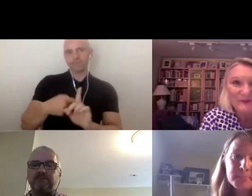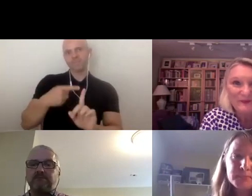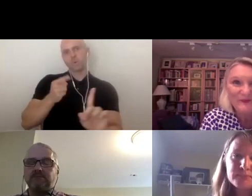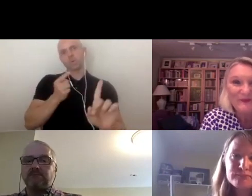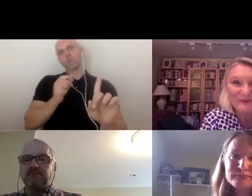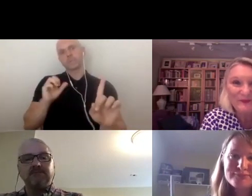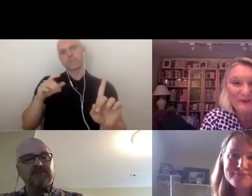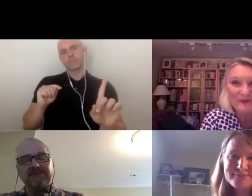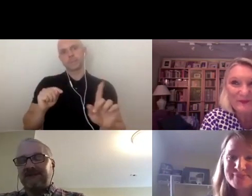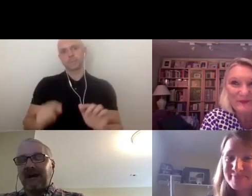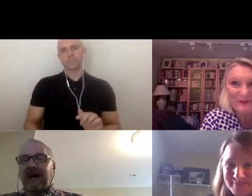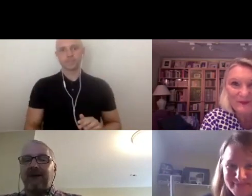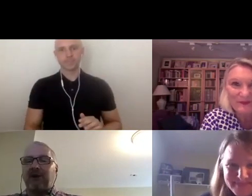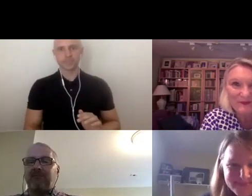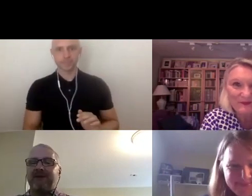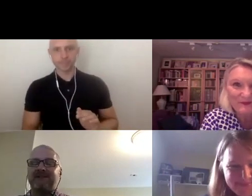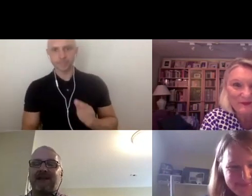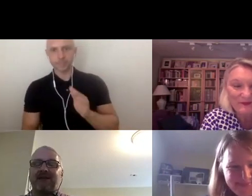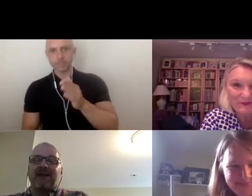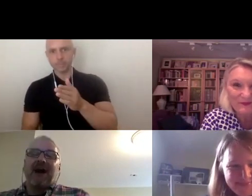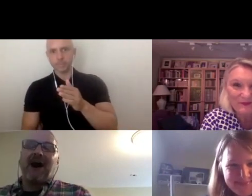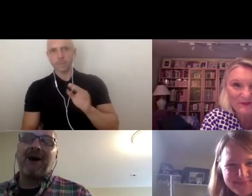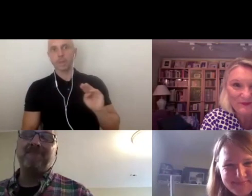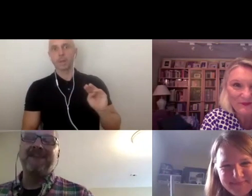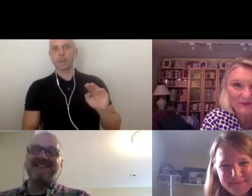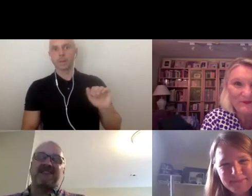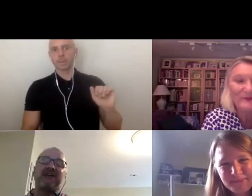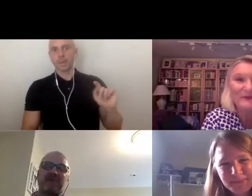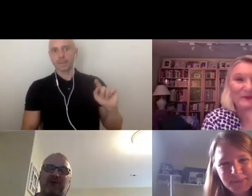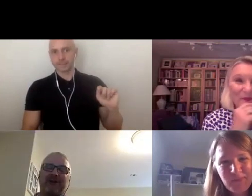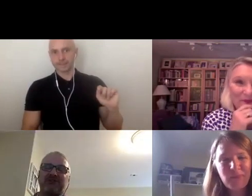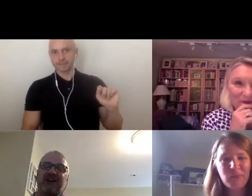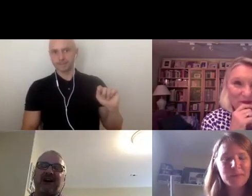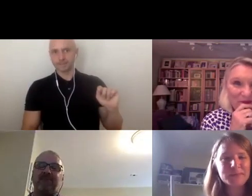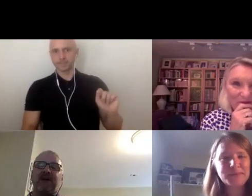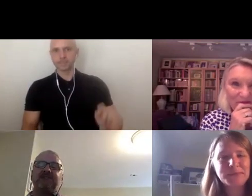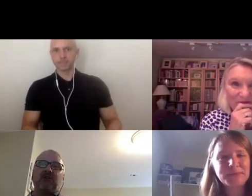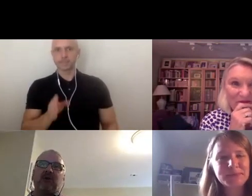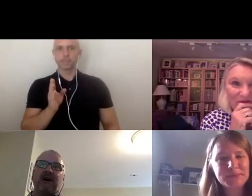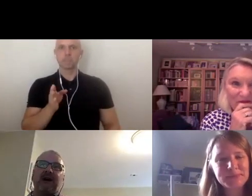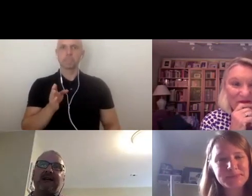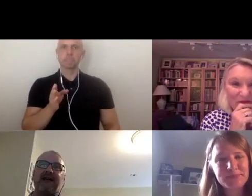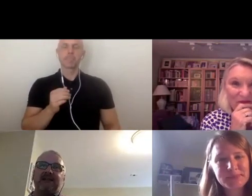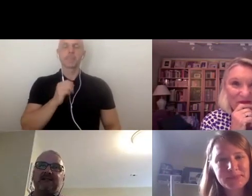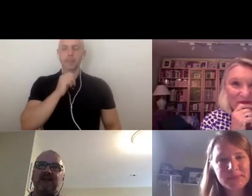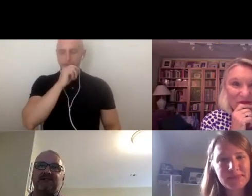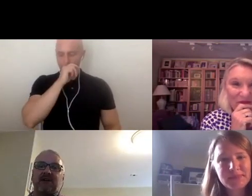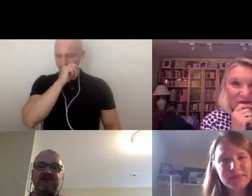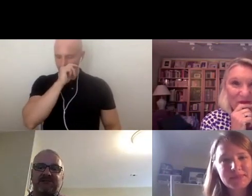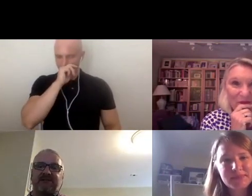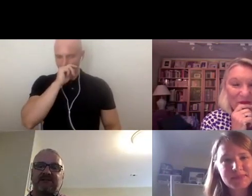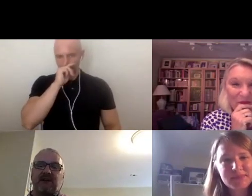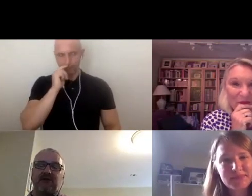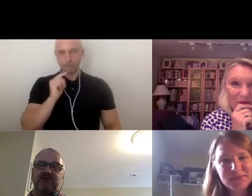It's the Matt show, so go ahead. I'm going to be busy, I think. Thank you for the question. So again, it's a